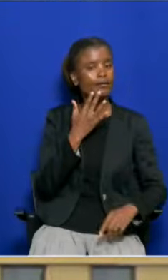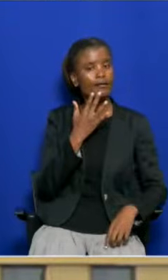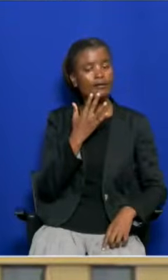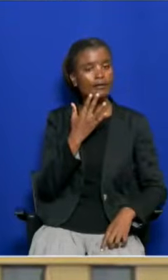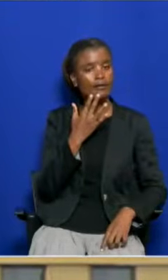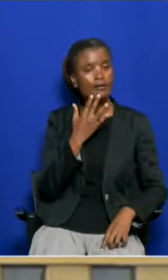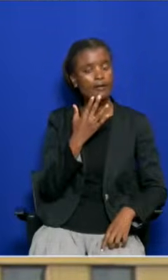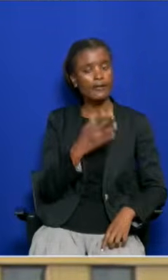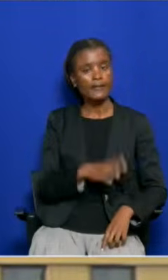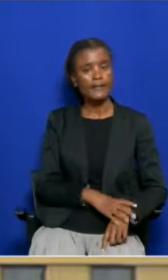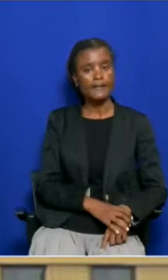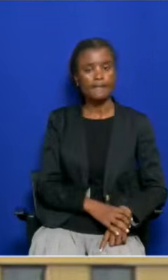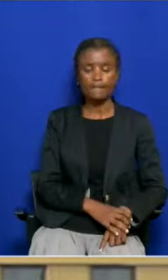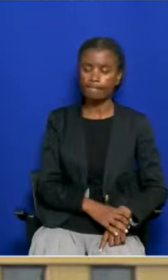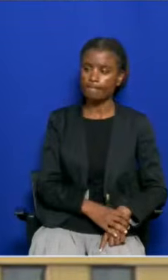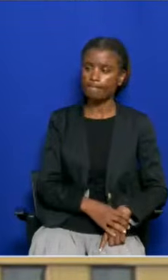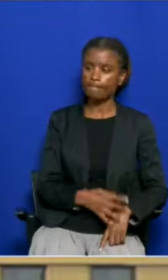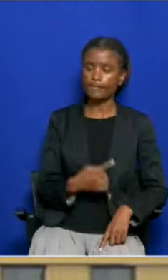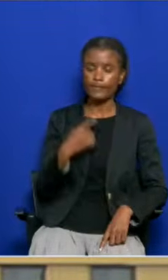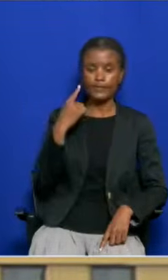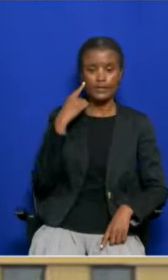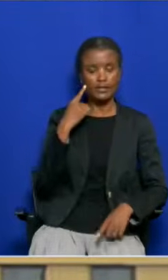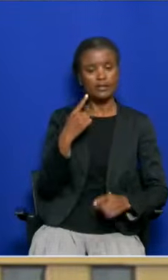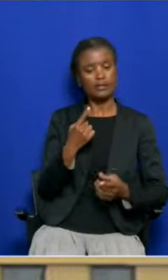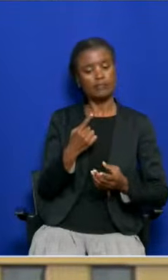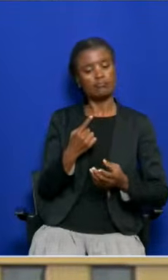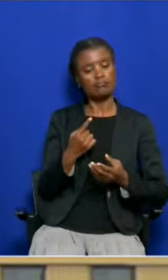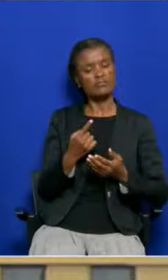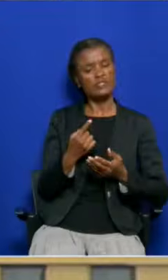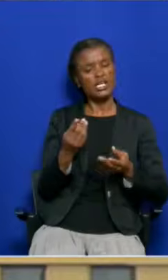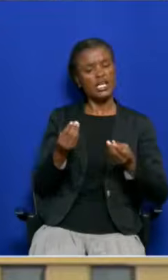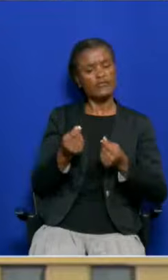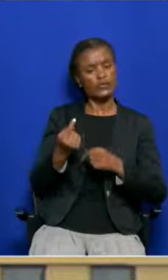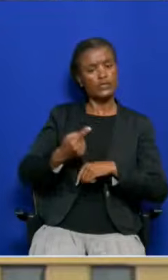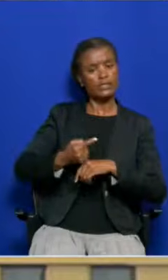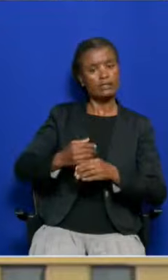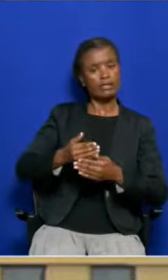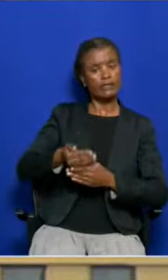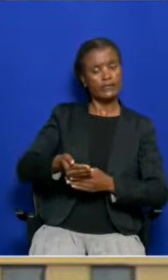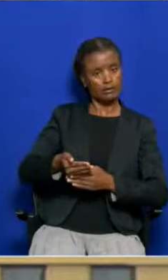I think maybe a few days after this.